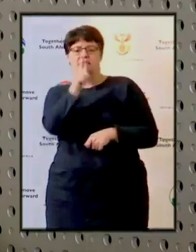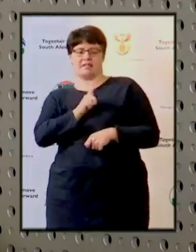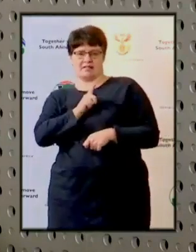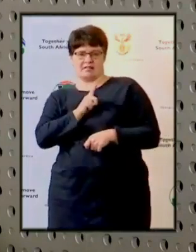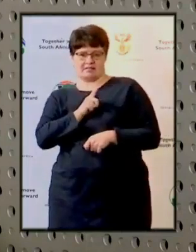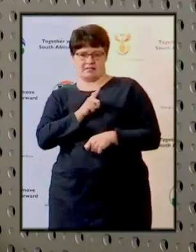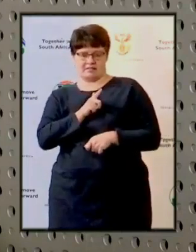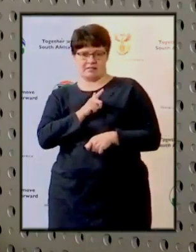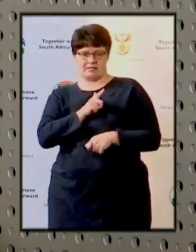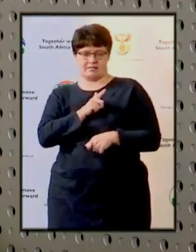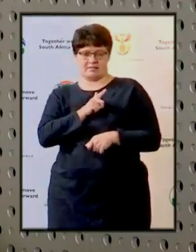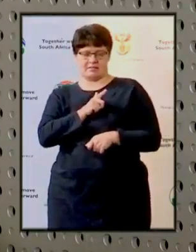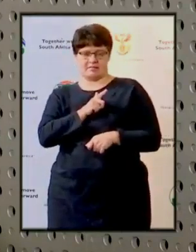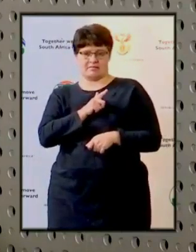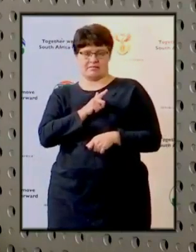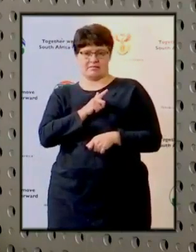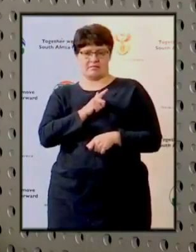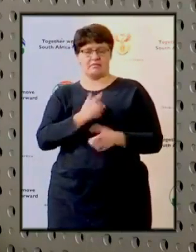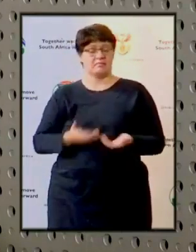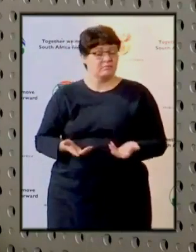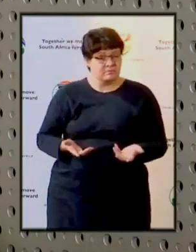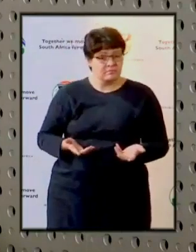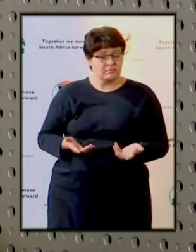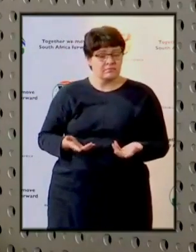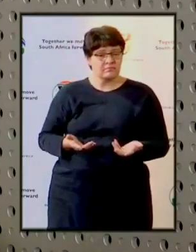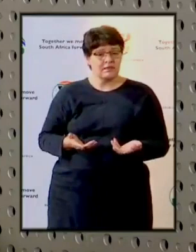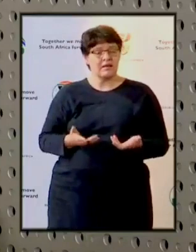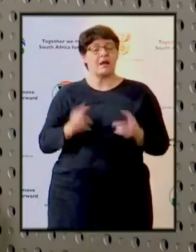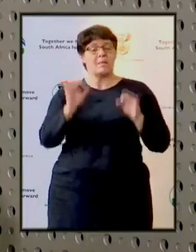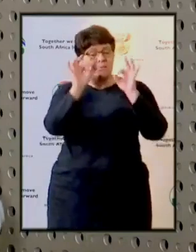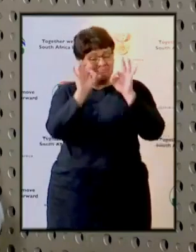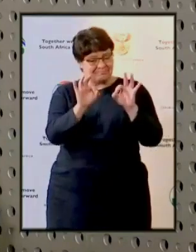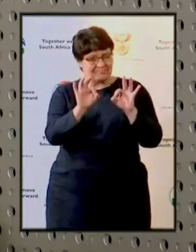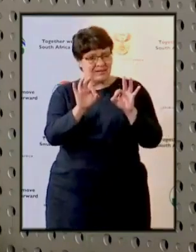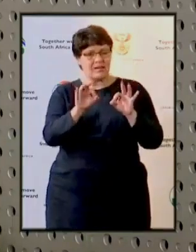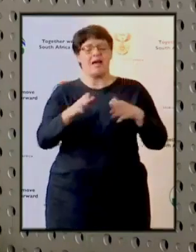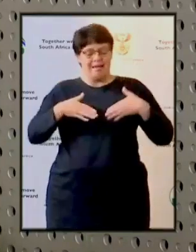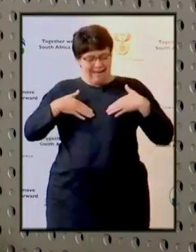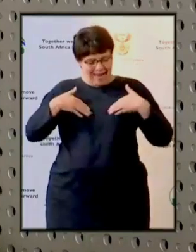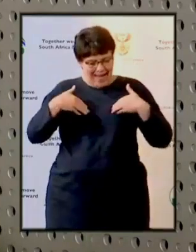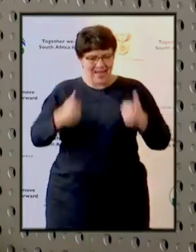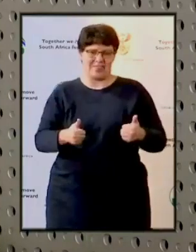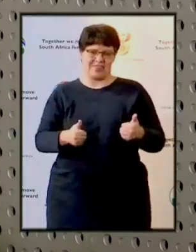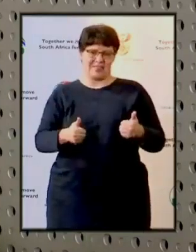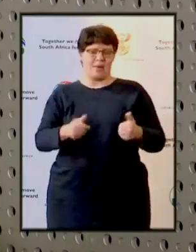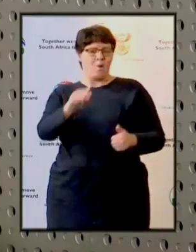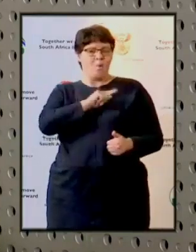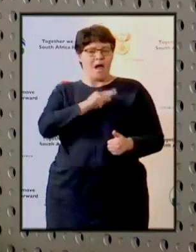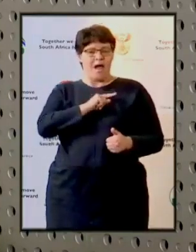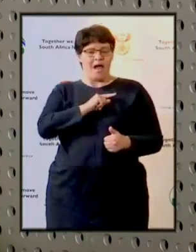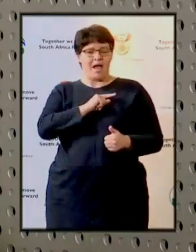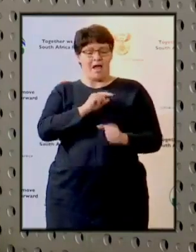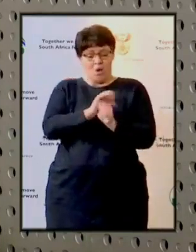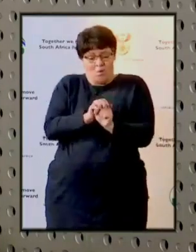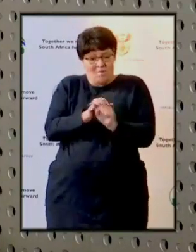especially around the health issues and the fight against COVID